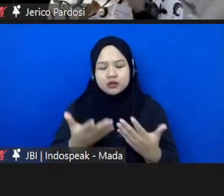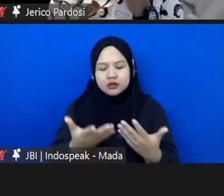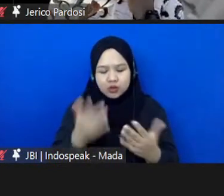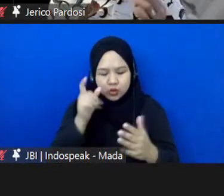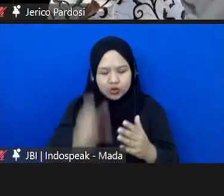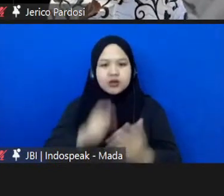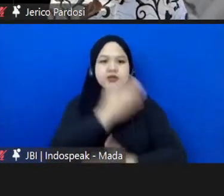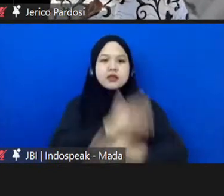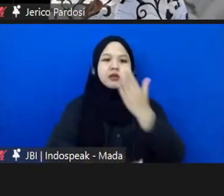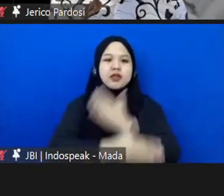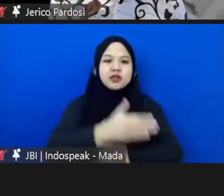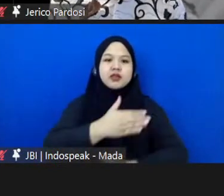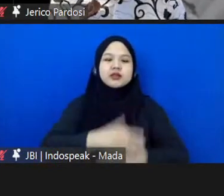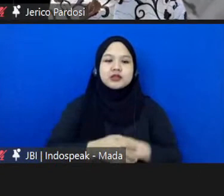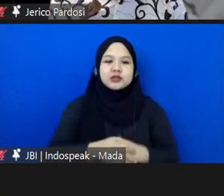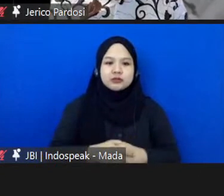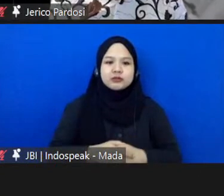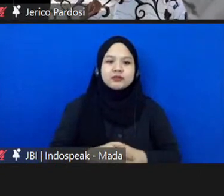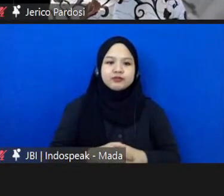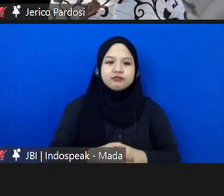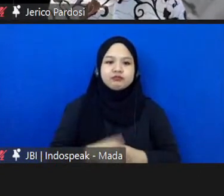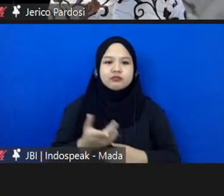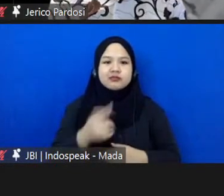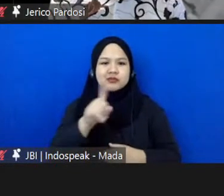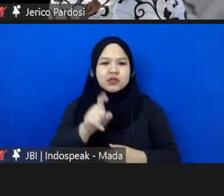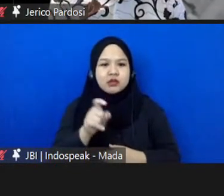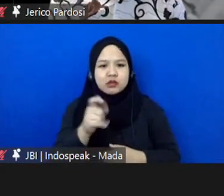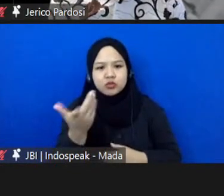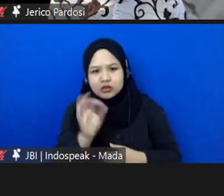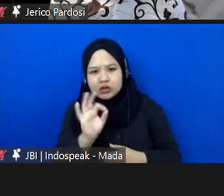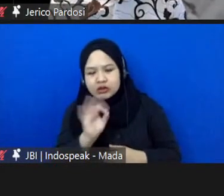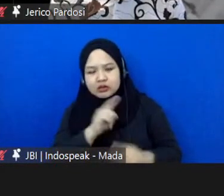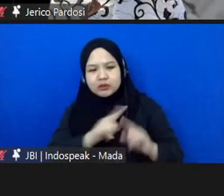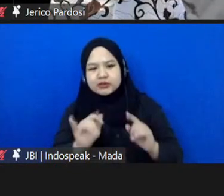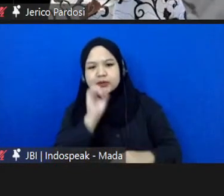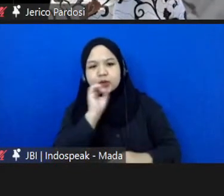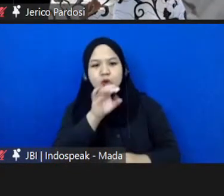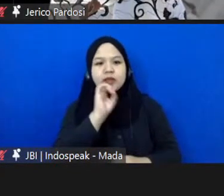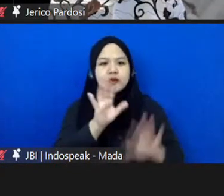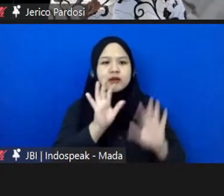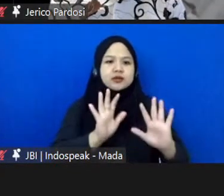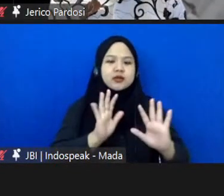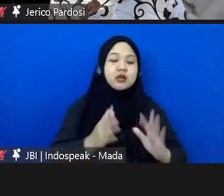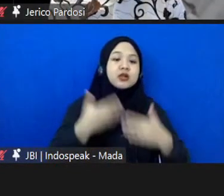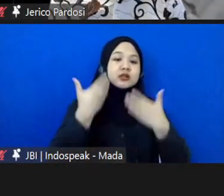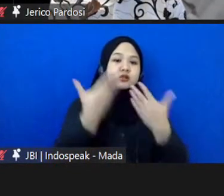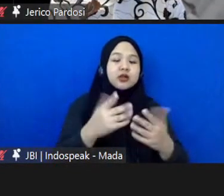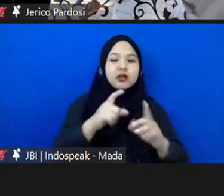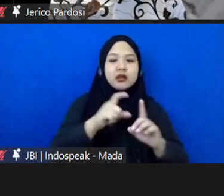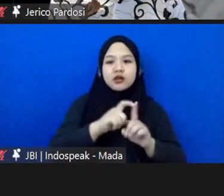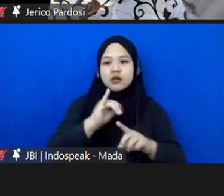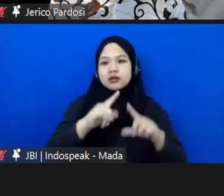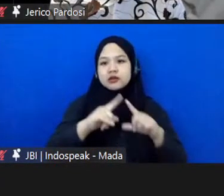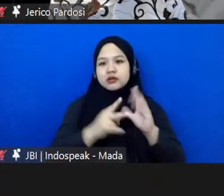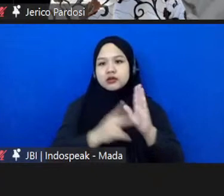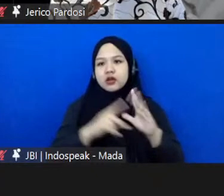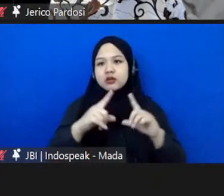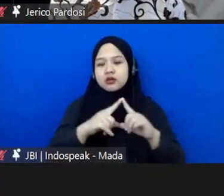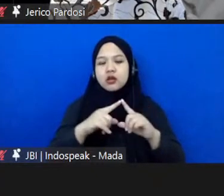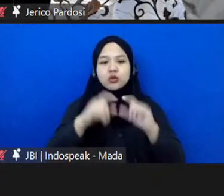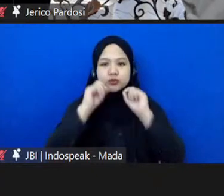I don't see a question here. Yes, please, Diana, would you like to respond to that?